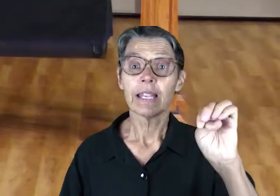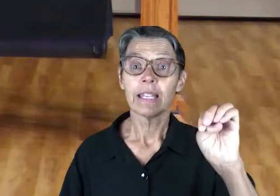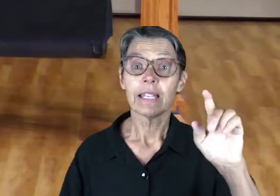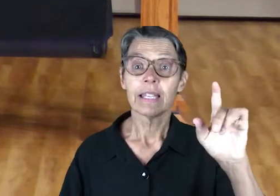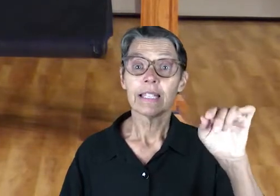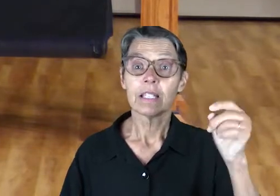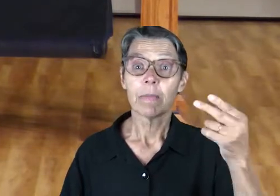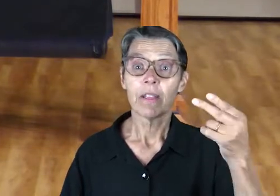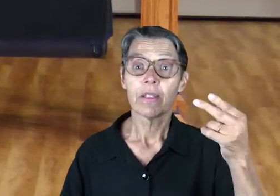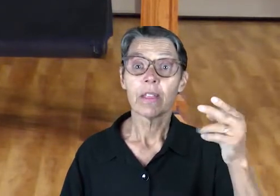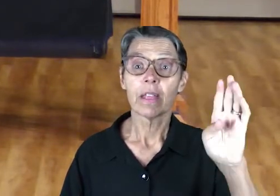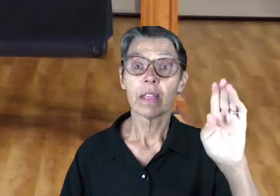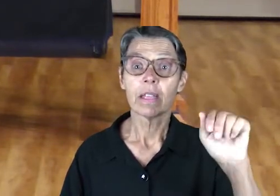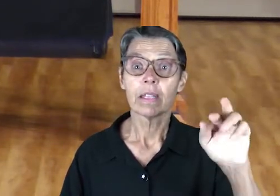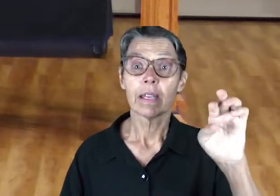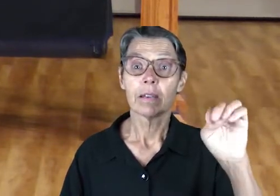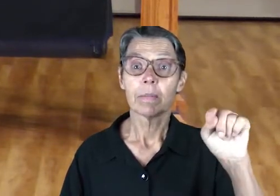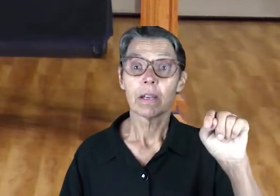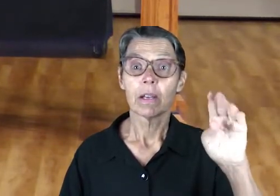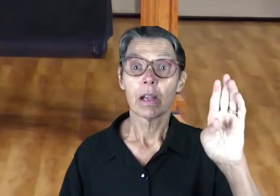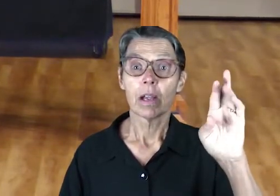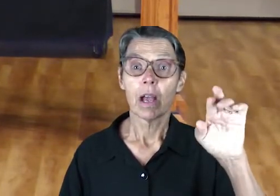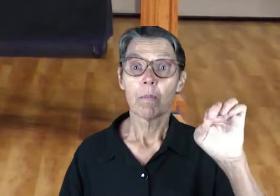Poet Elizabeth Barrett Browning wrote